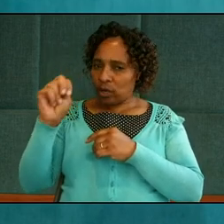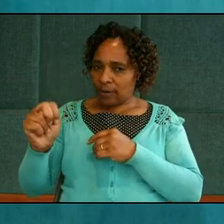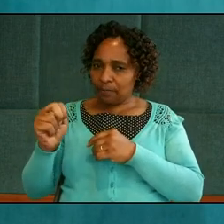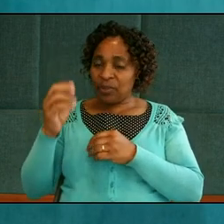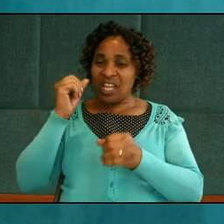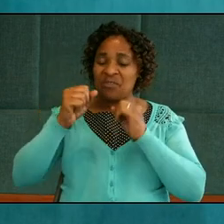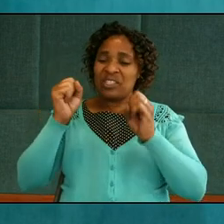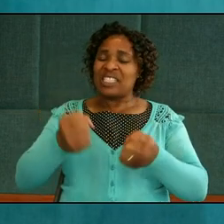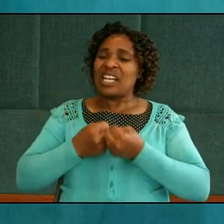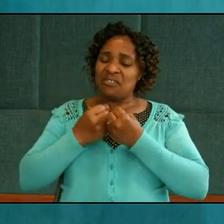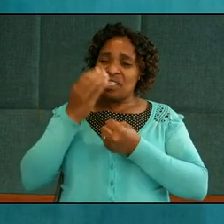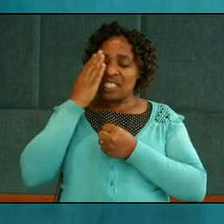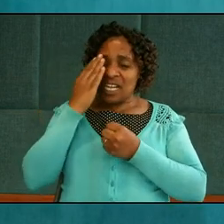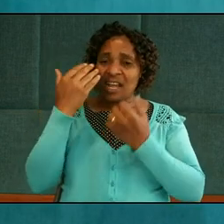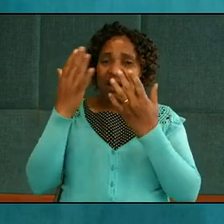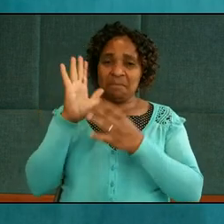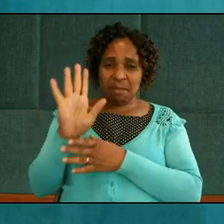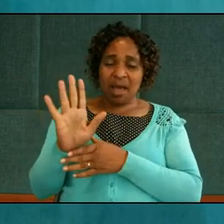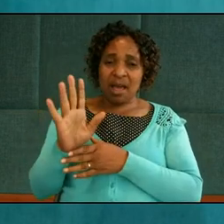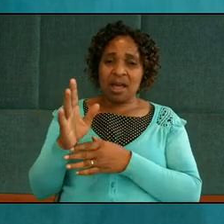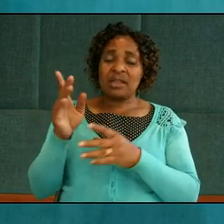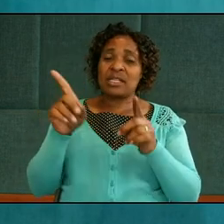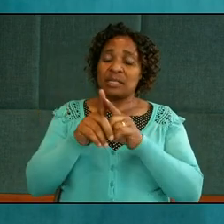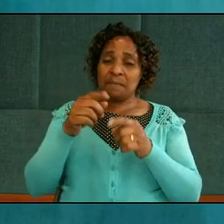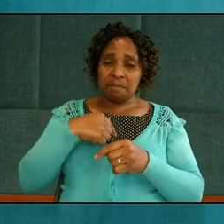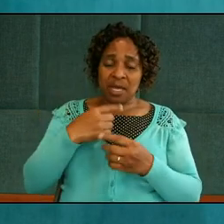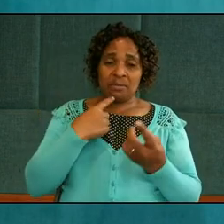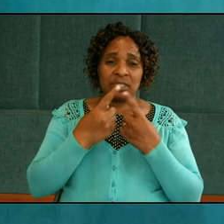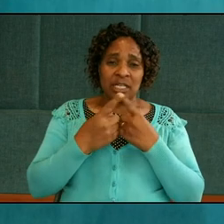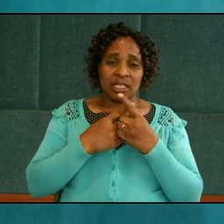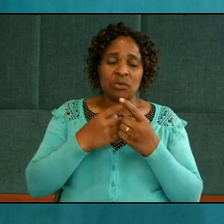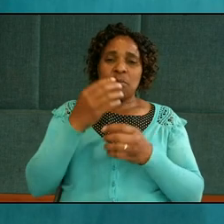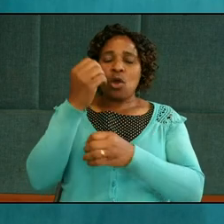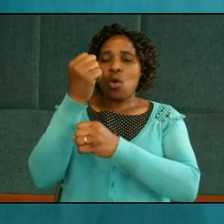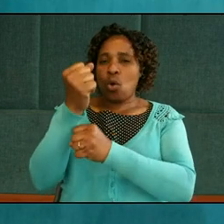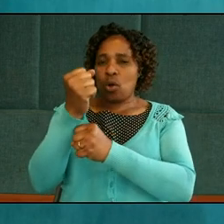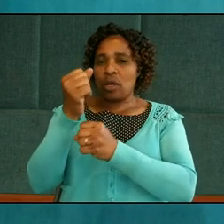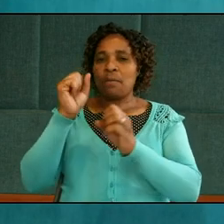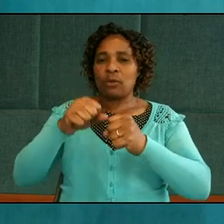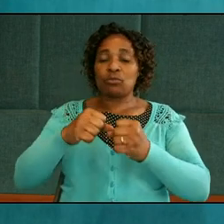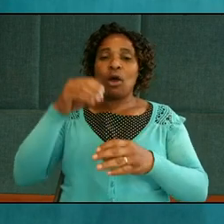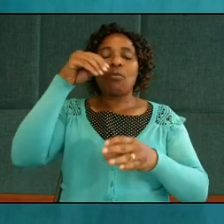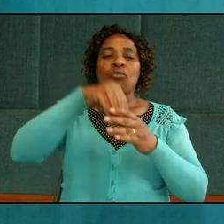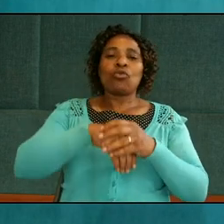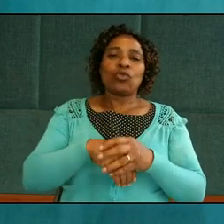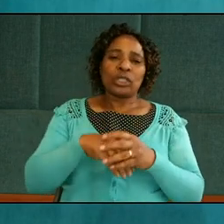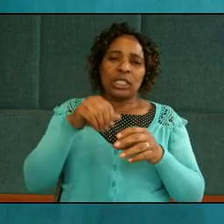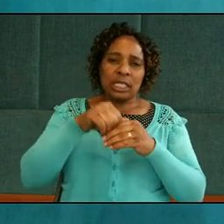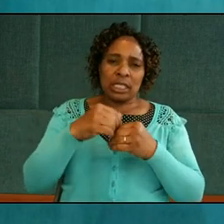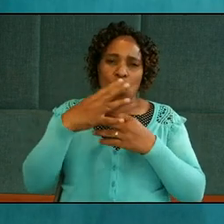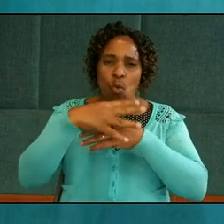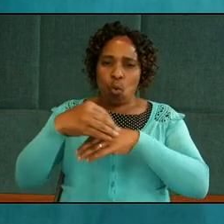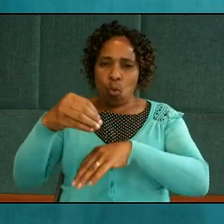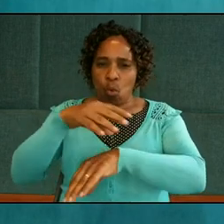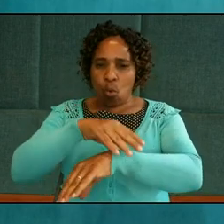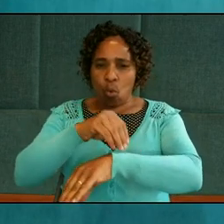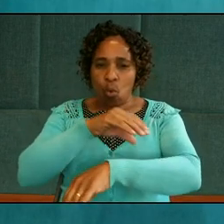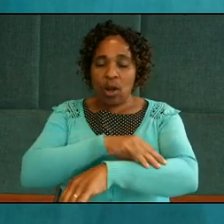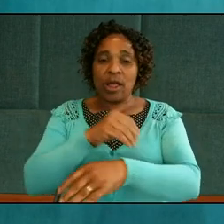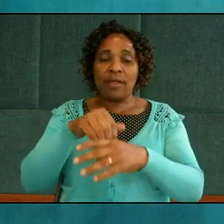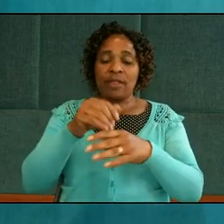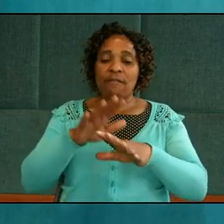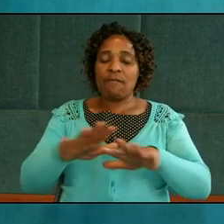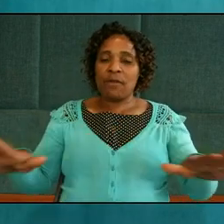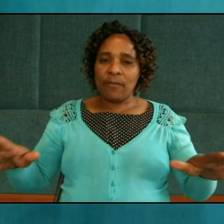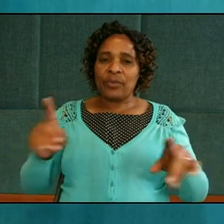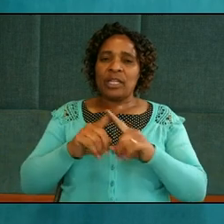Israel by my hand, as thou hast said, behold, I will put a fleece of wool in the floor, and if the dew